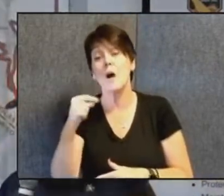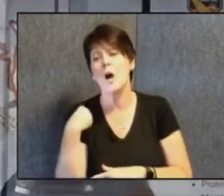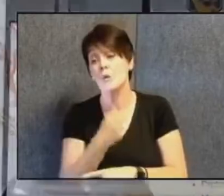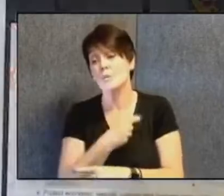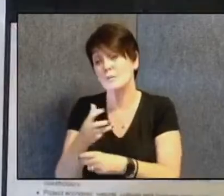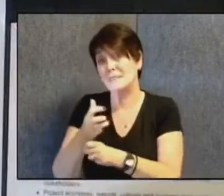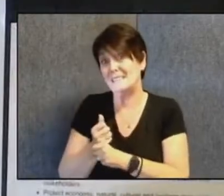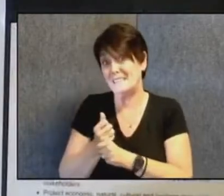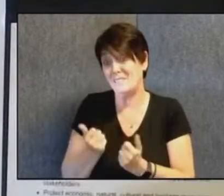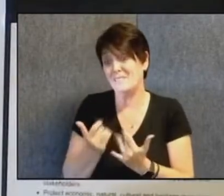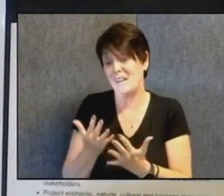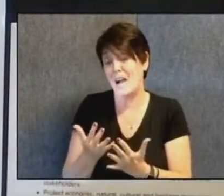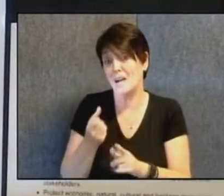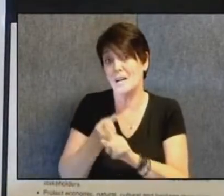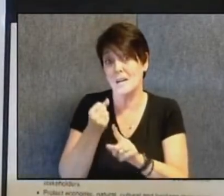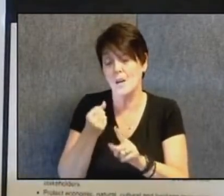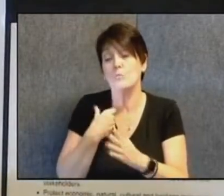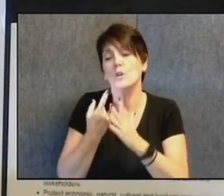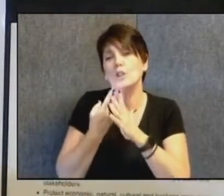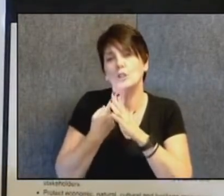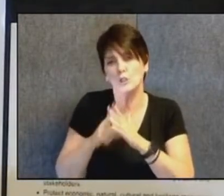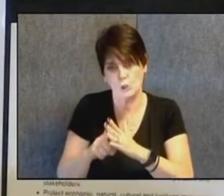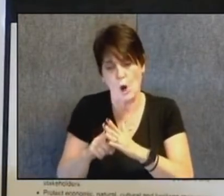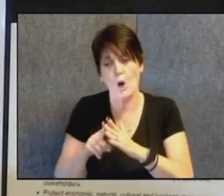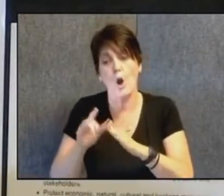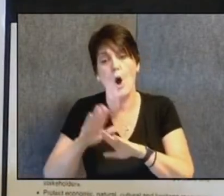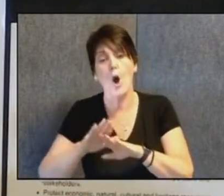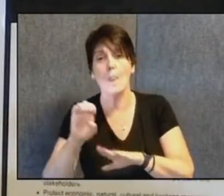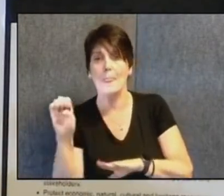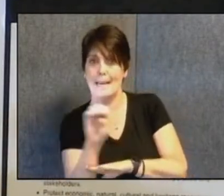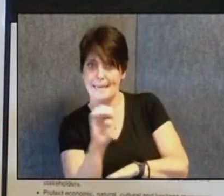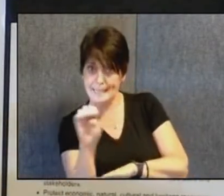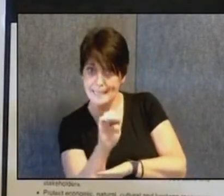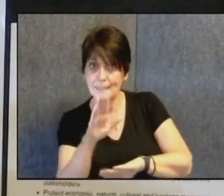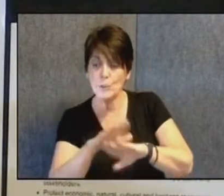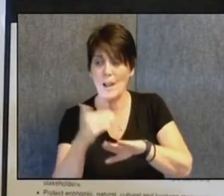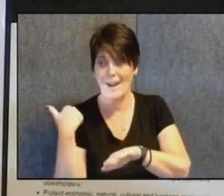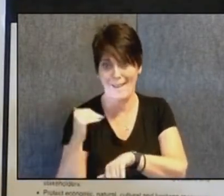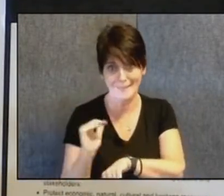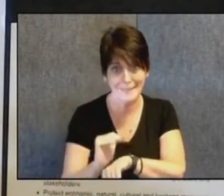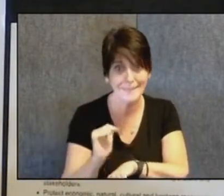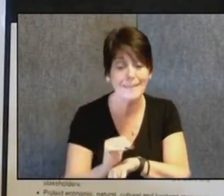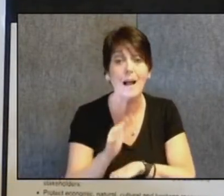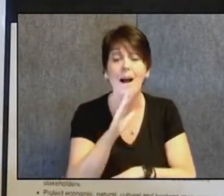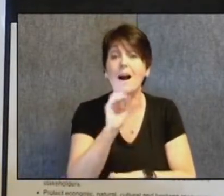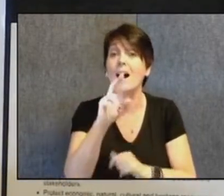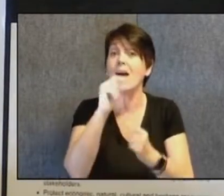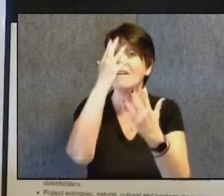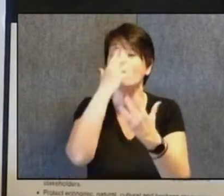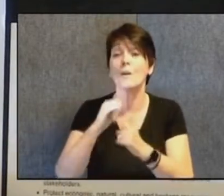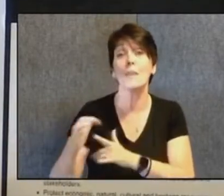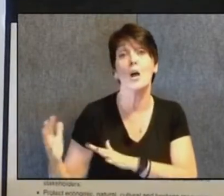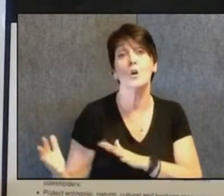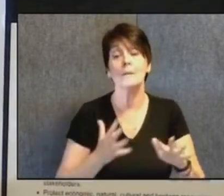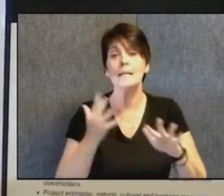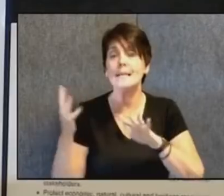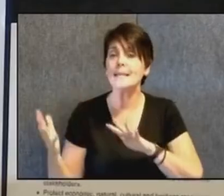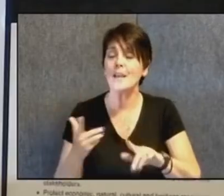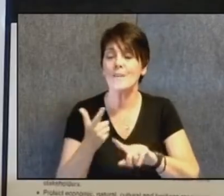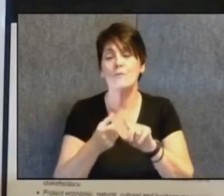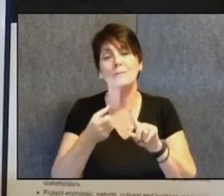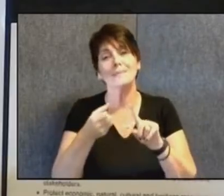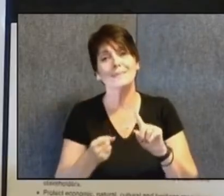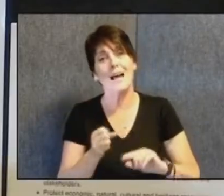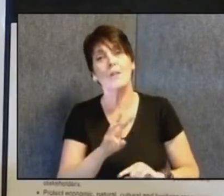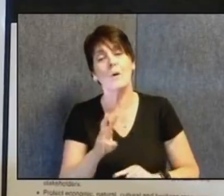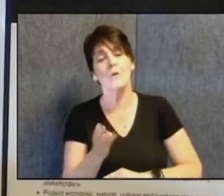received several days ago, we started a firing operation on the east flank of that last night. Unfortunately, the wind has been out of the